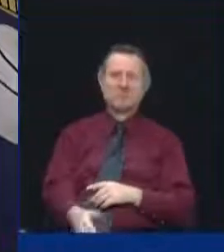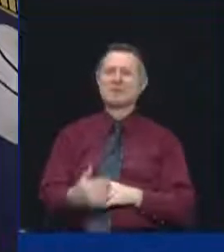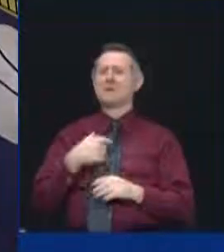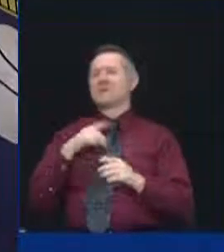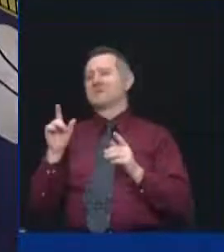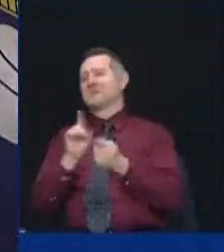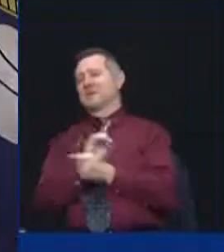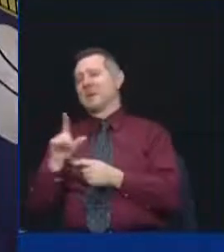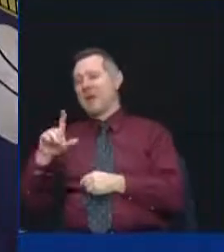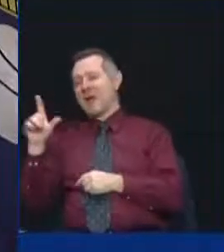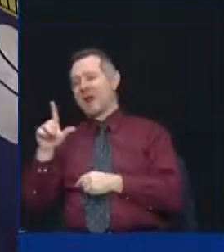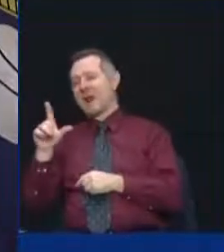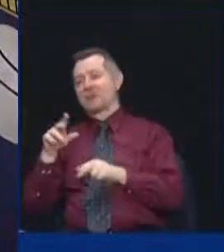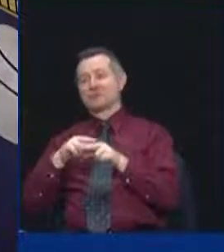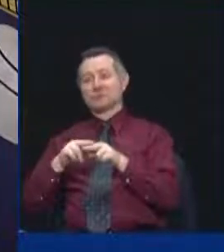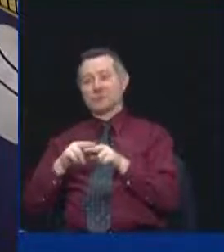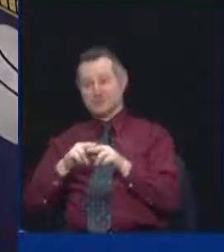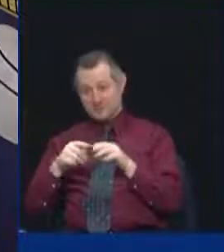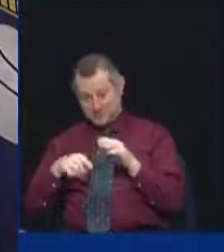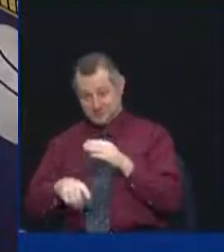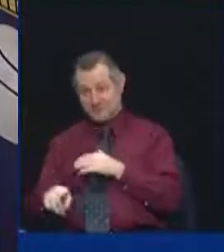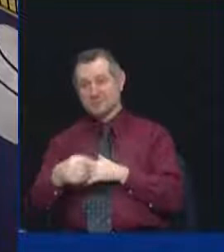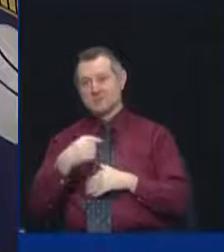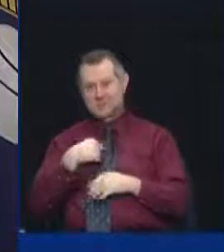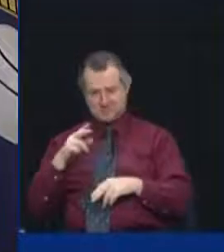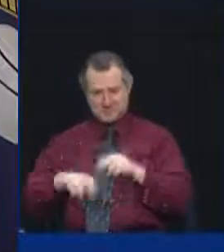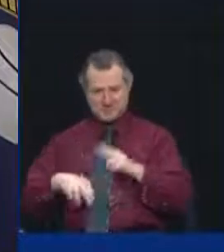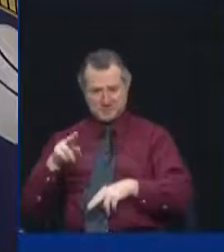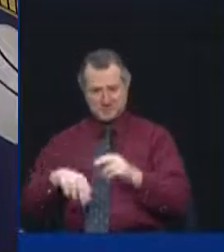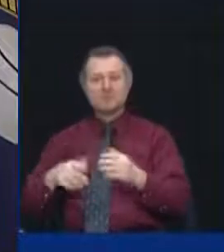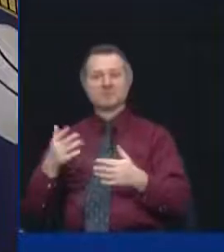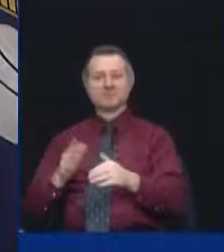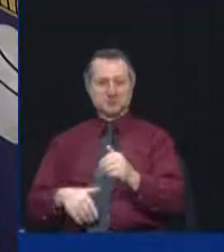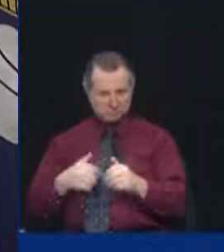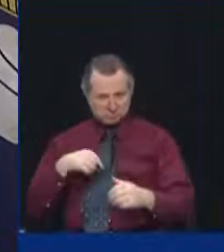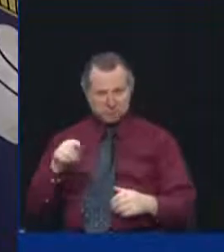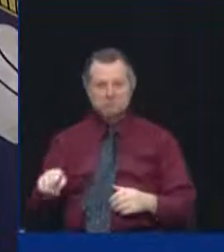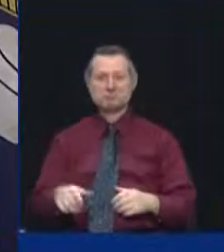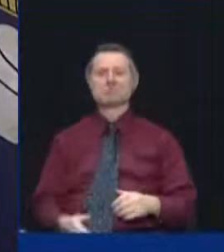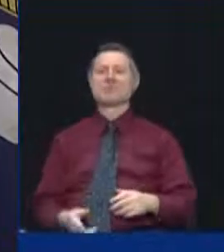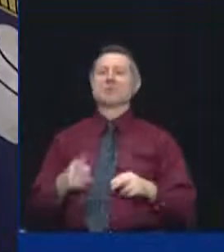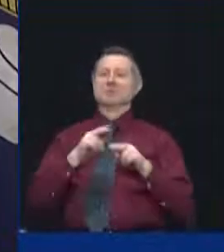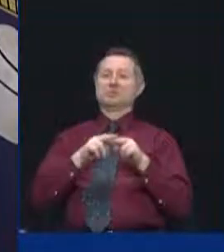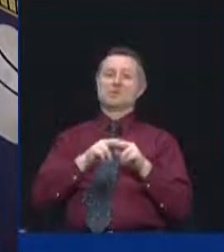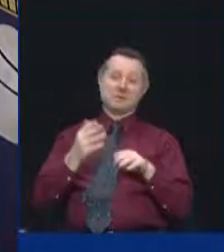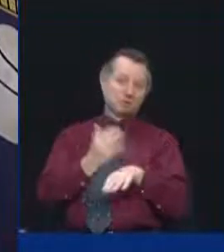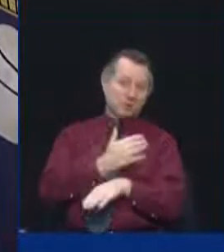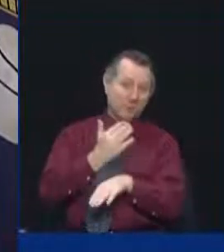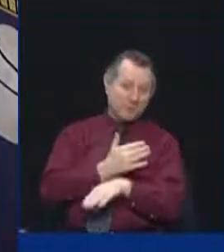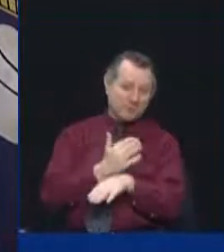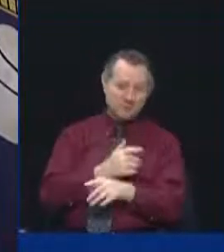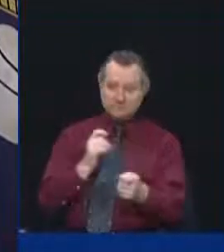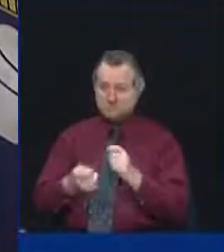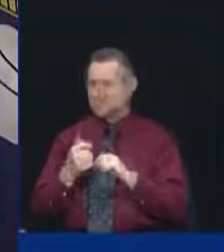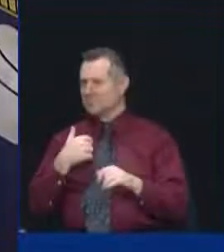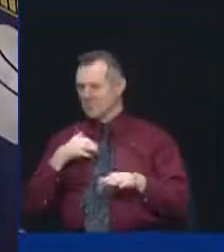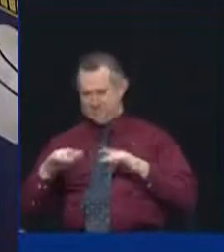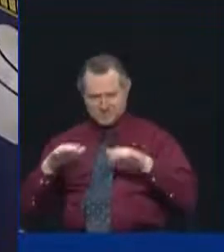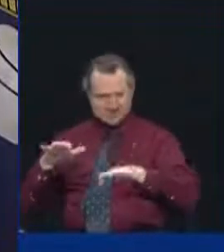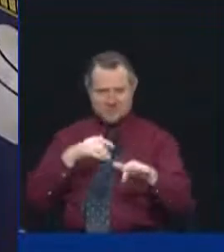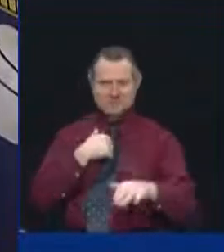is built, making sure the train rehab plants are in